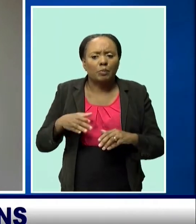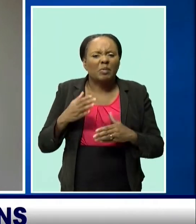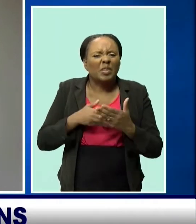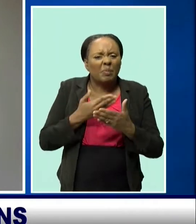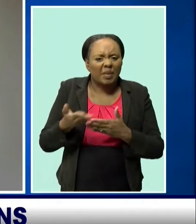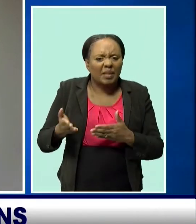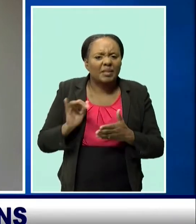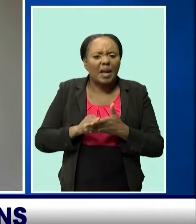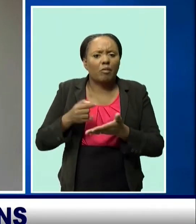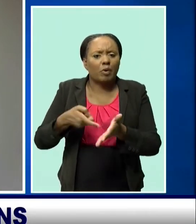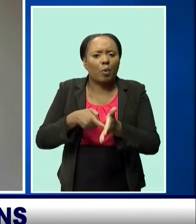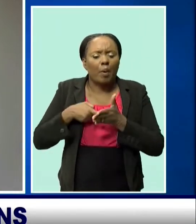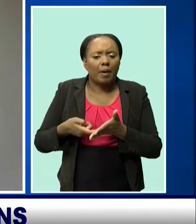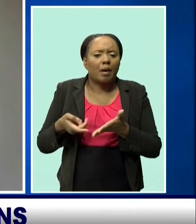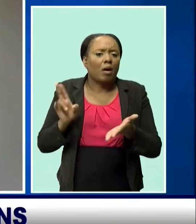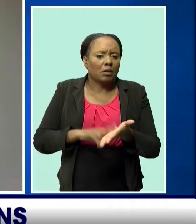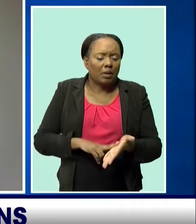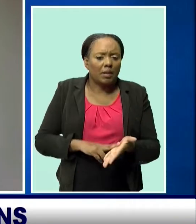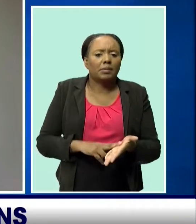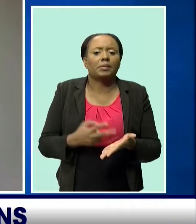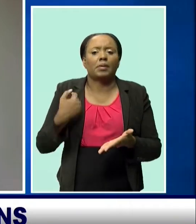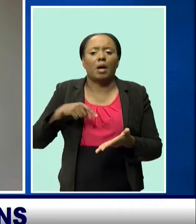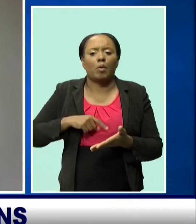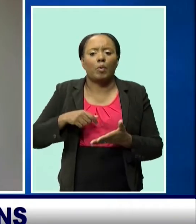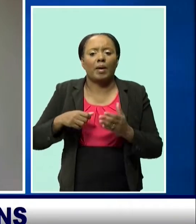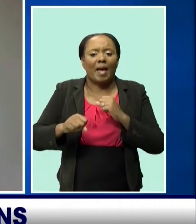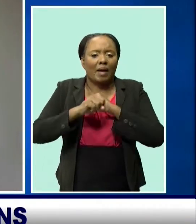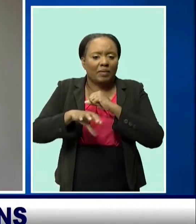both local and international